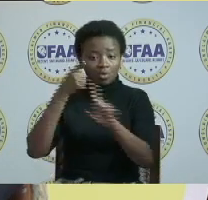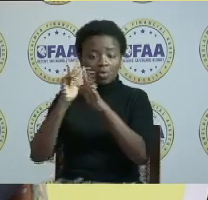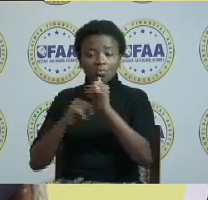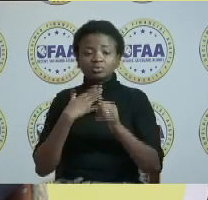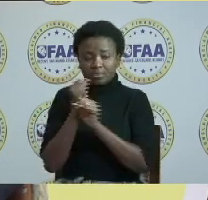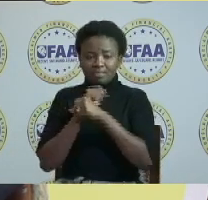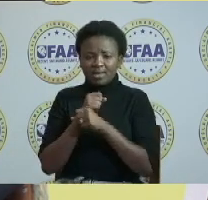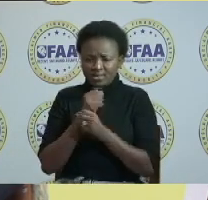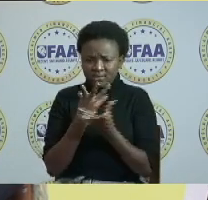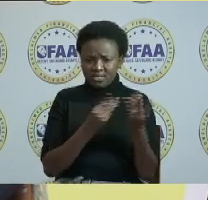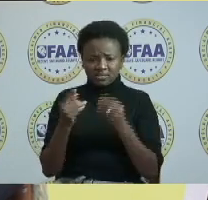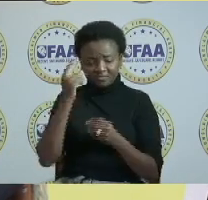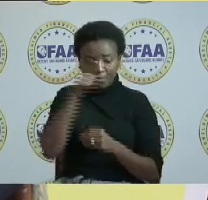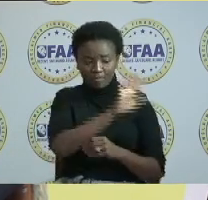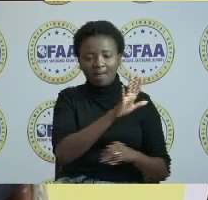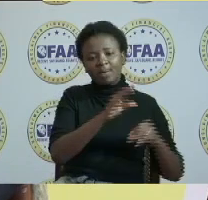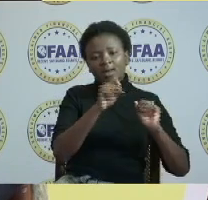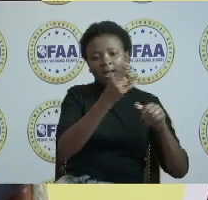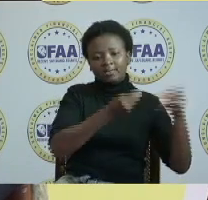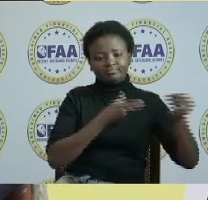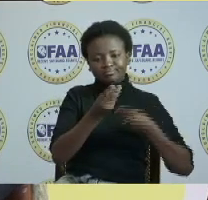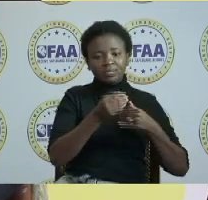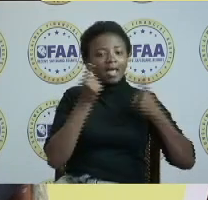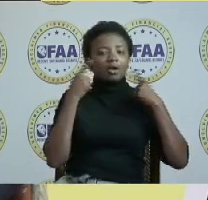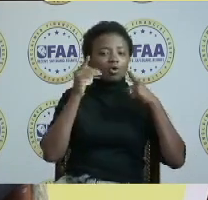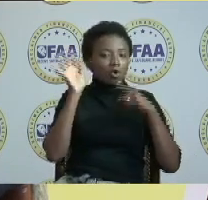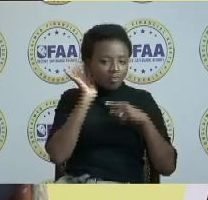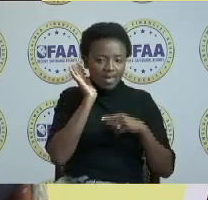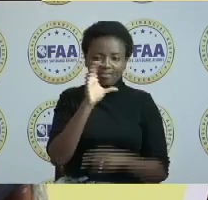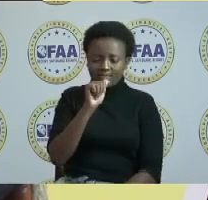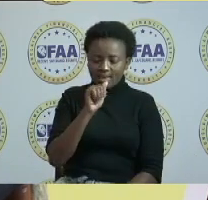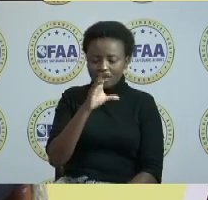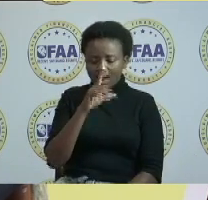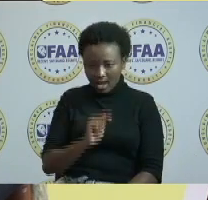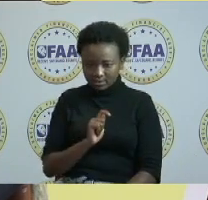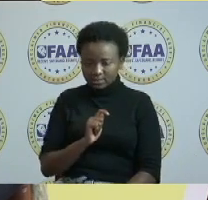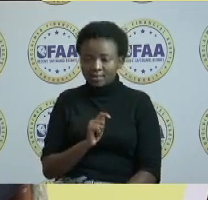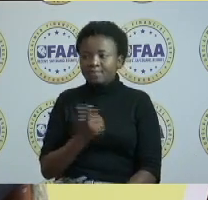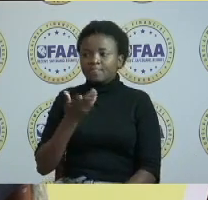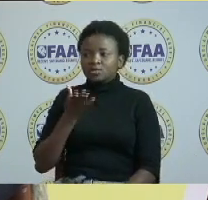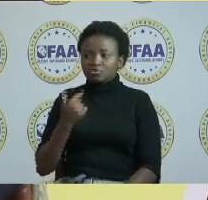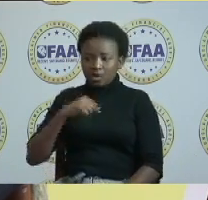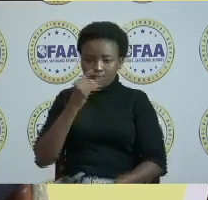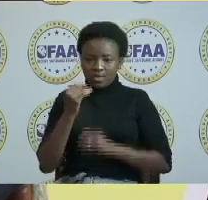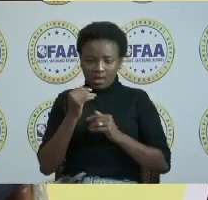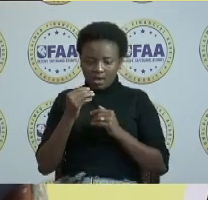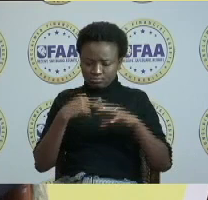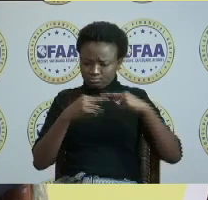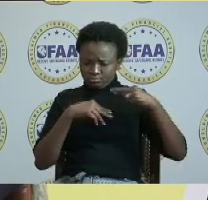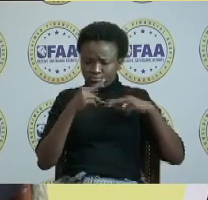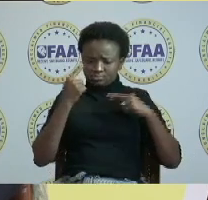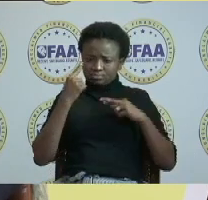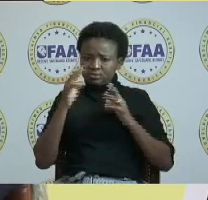holders to comply with this piece of legislation. So we're in the process of looking at our law, and